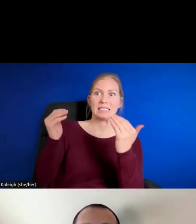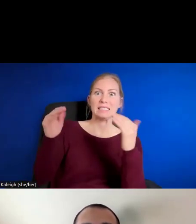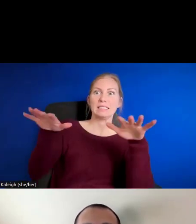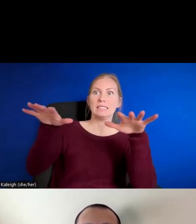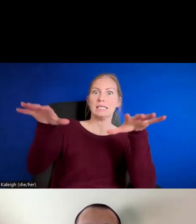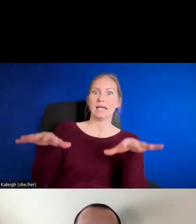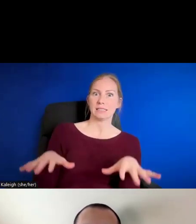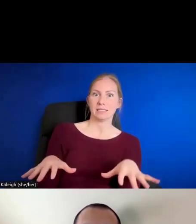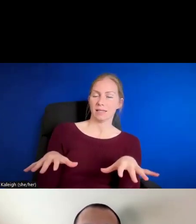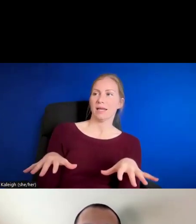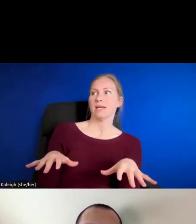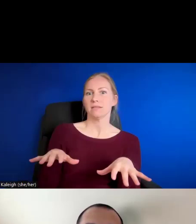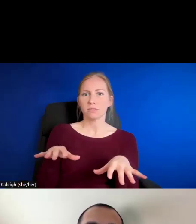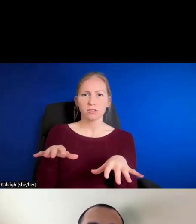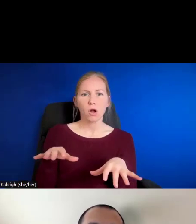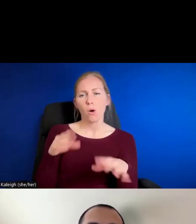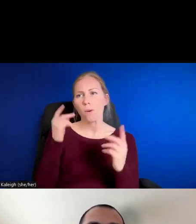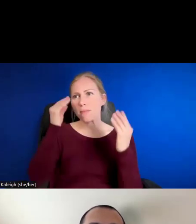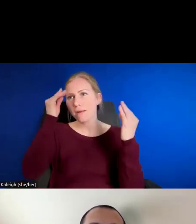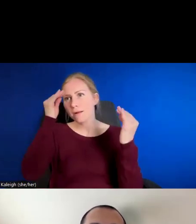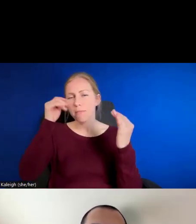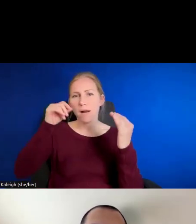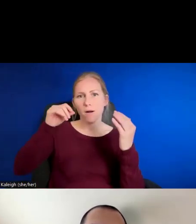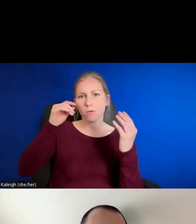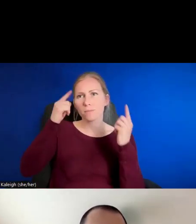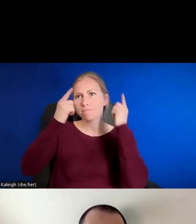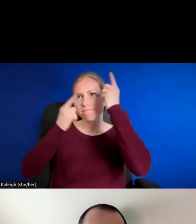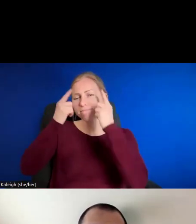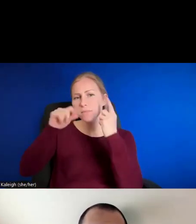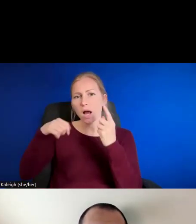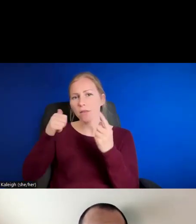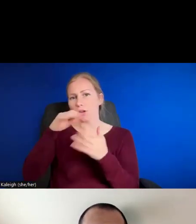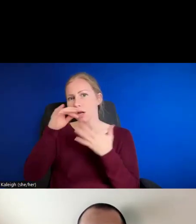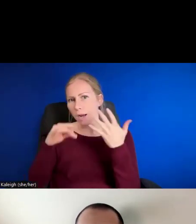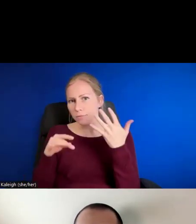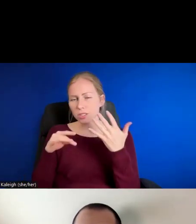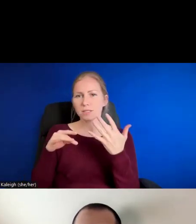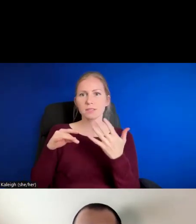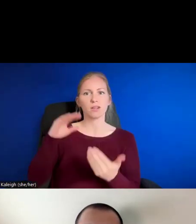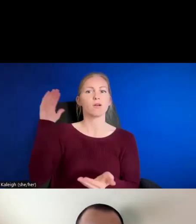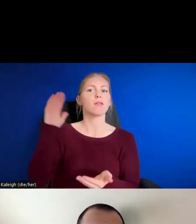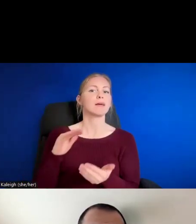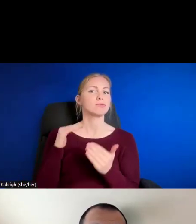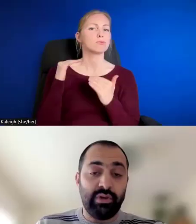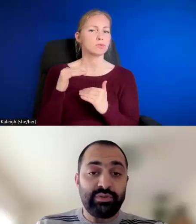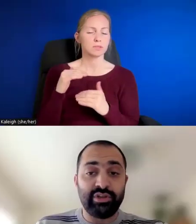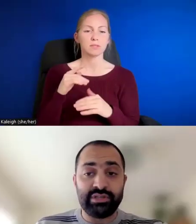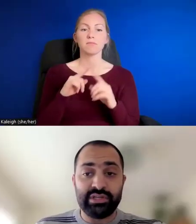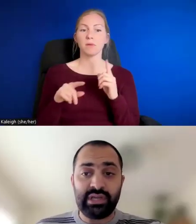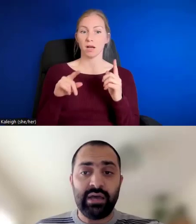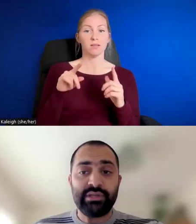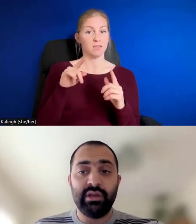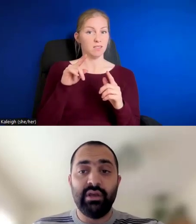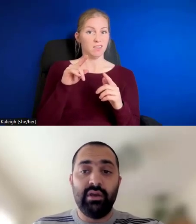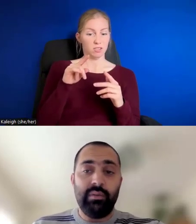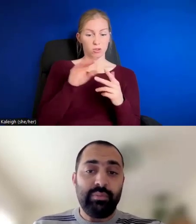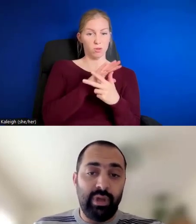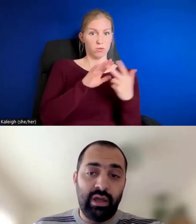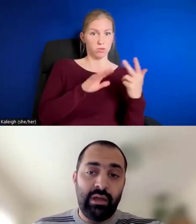alternatives. But what we see is that, like in many of the situations like the ones we just